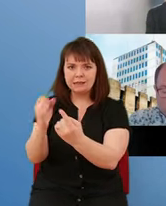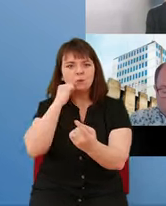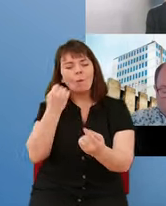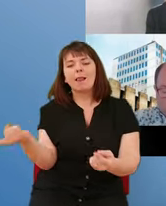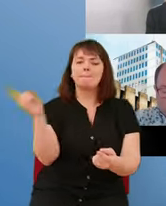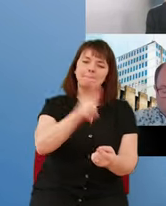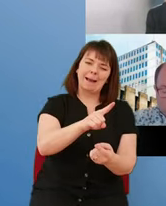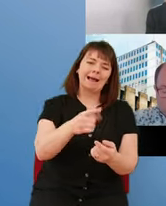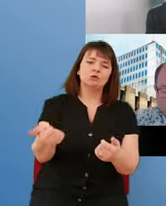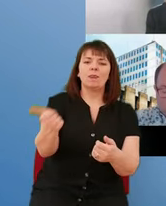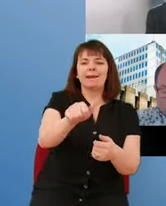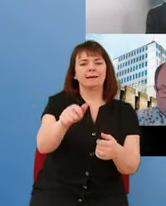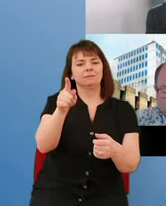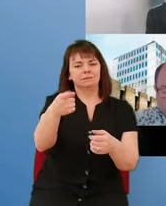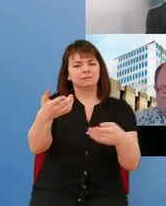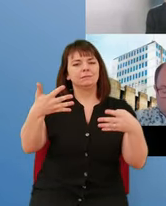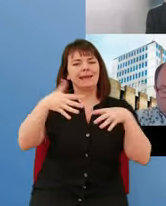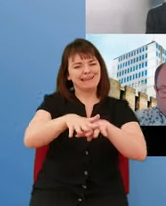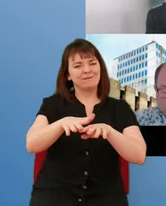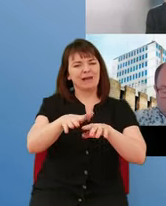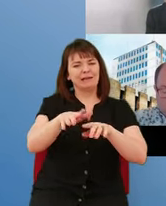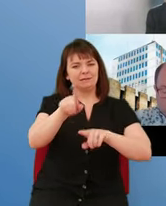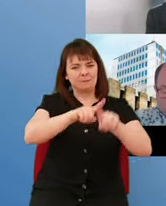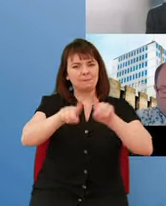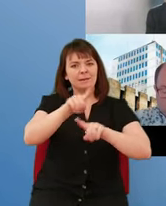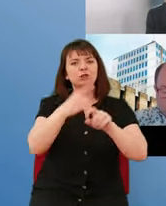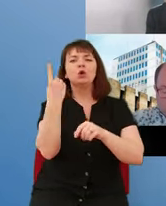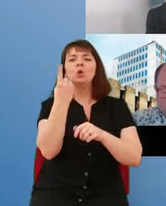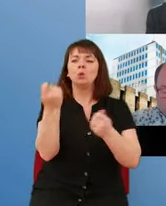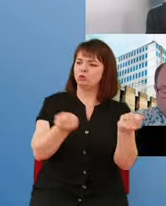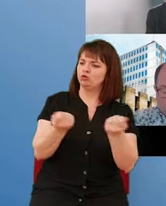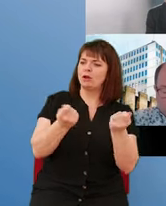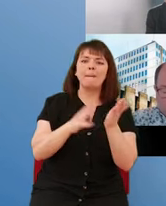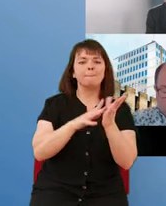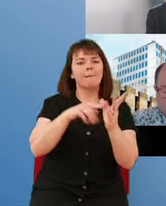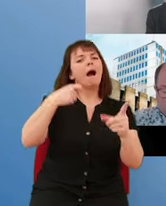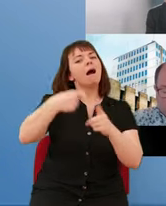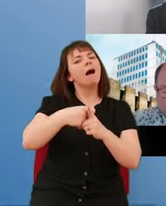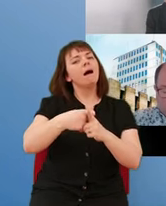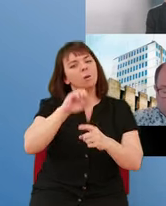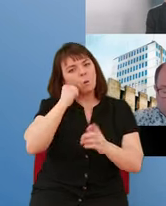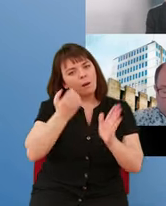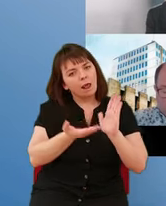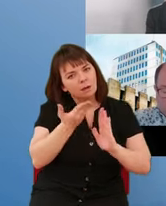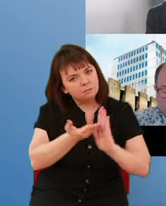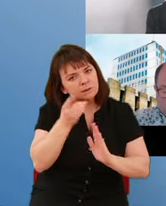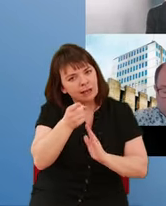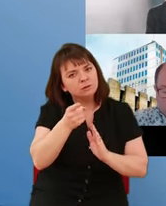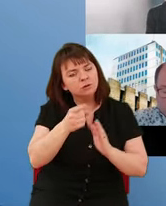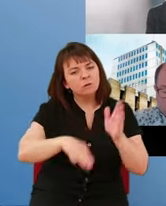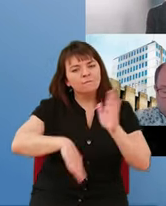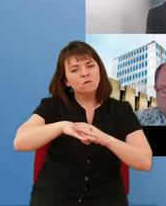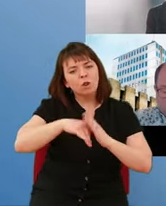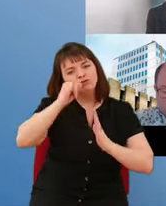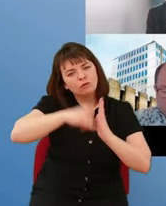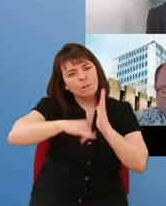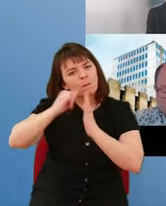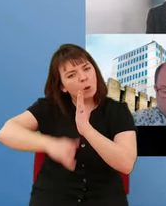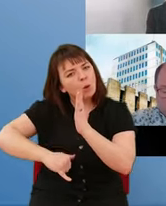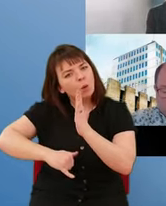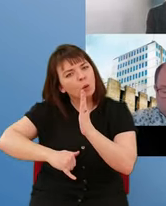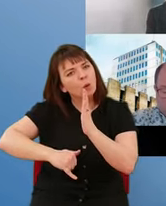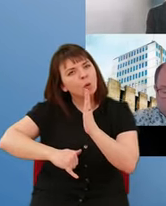that with a formal report as per the frequency that Lois agreed with members last time